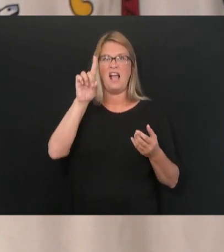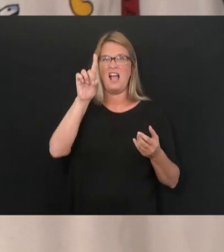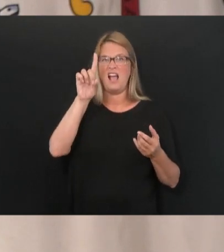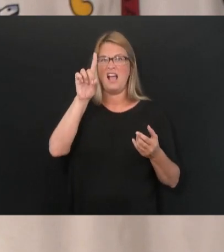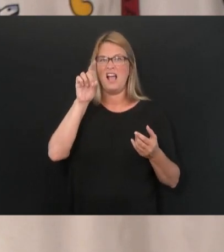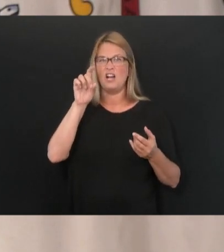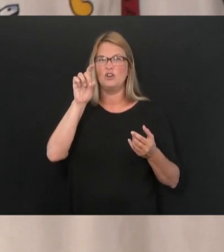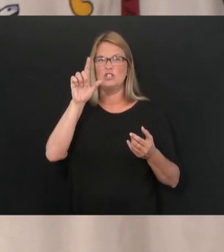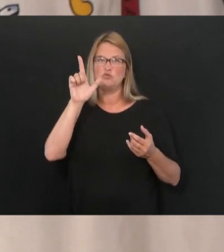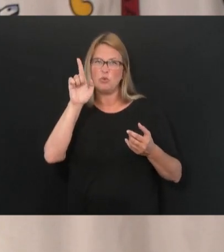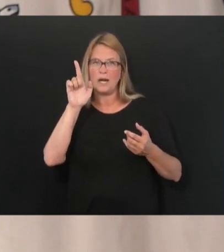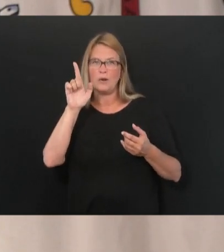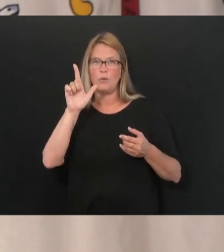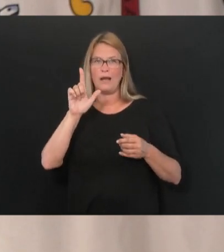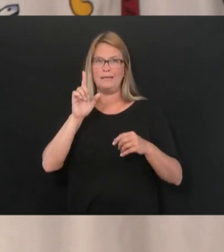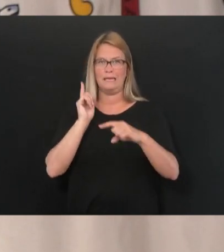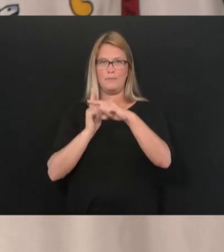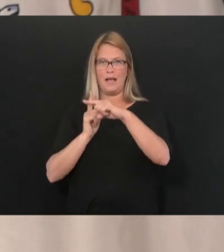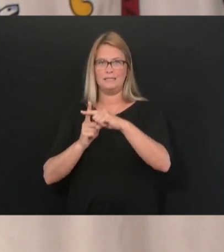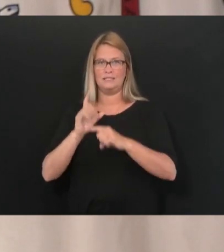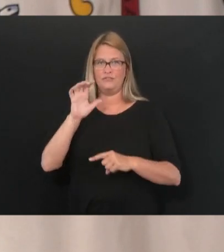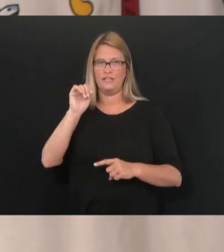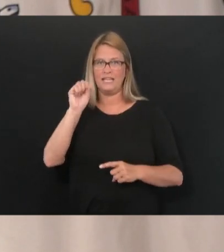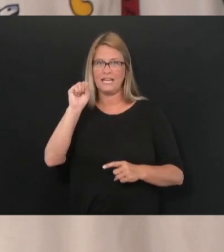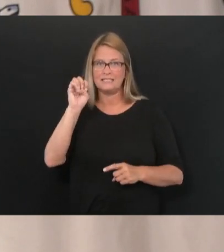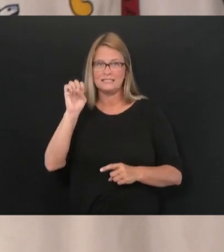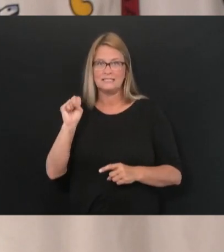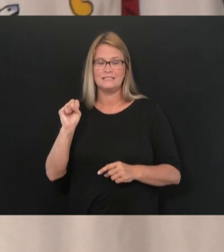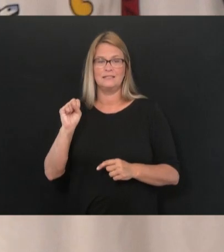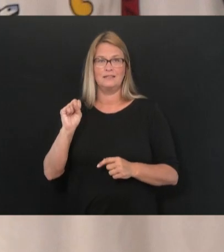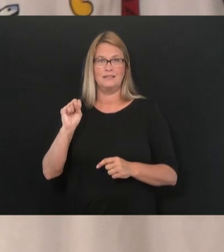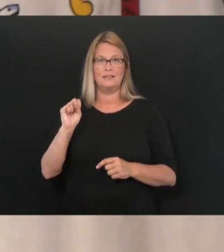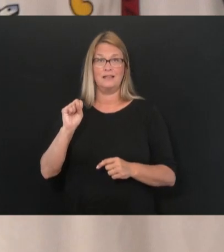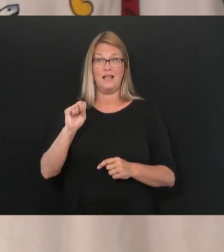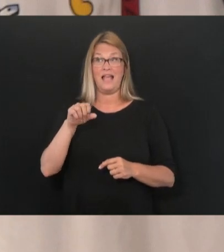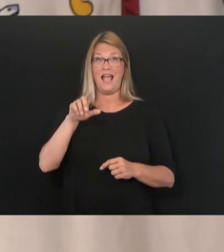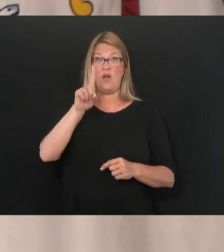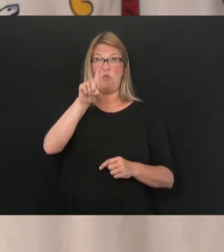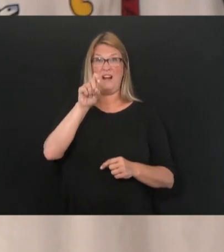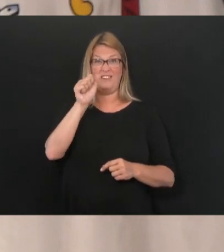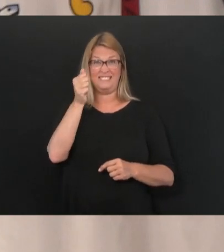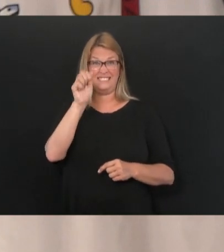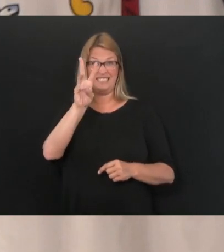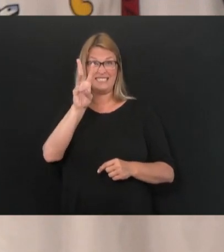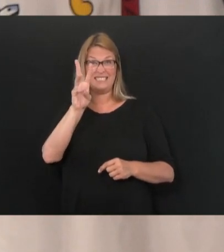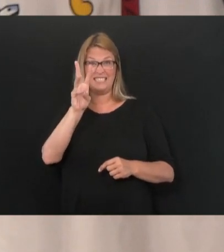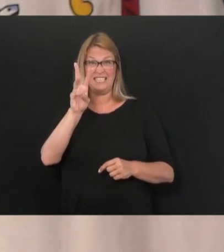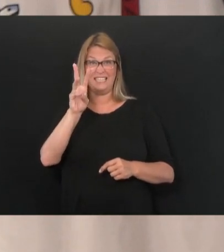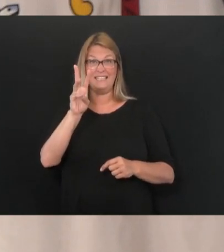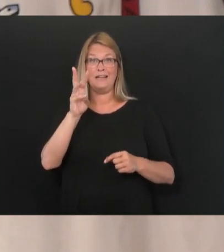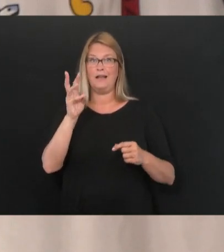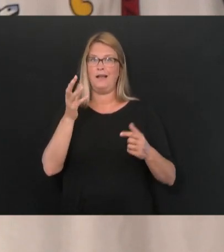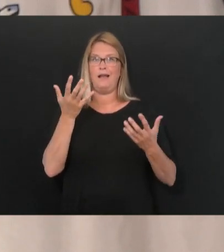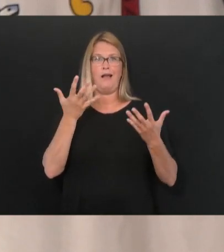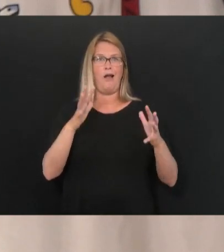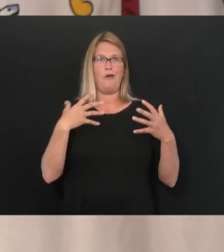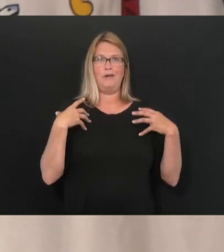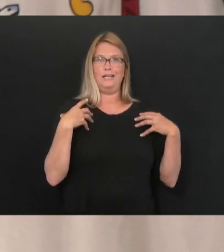121 cases, if I'm doing the math correctly, and we've got 116 of those 121 that have